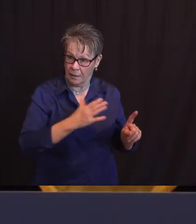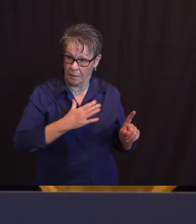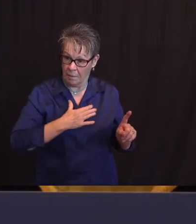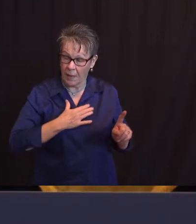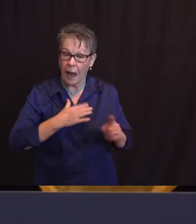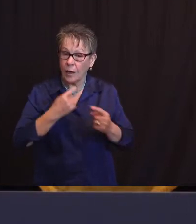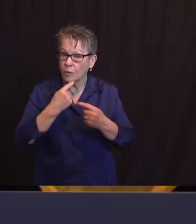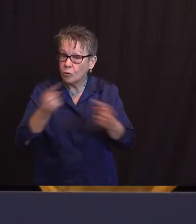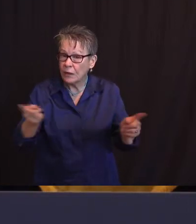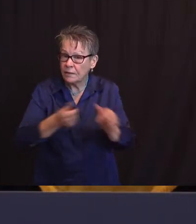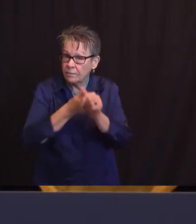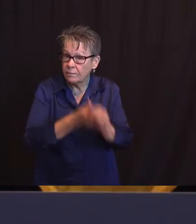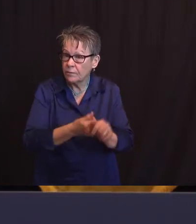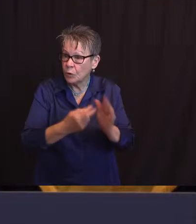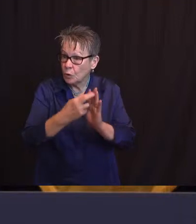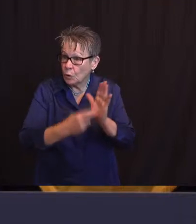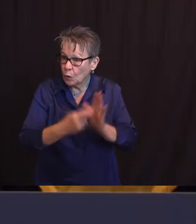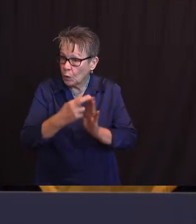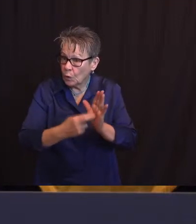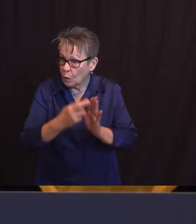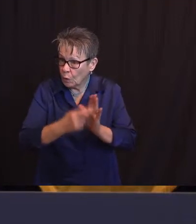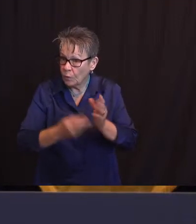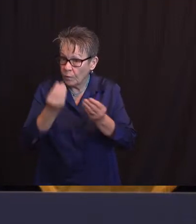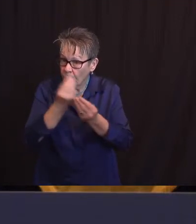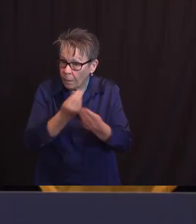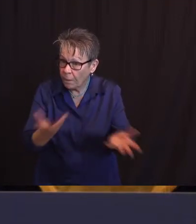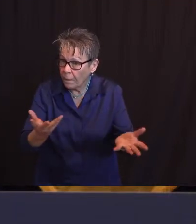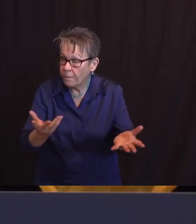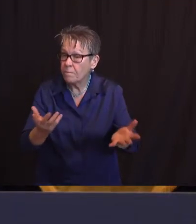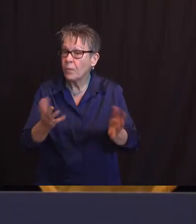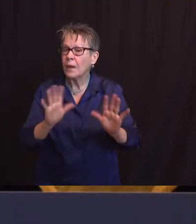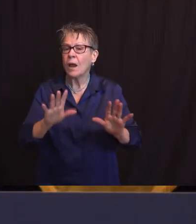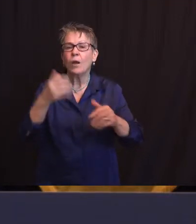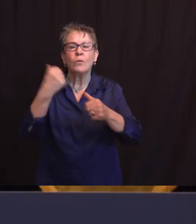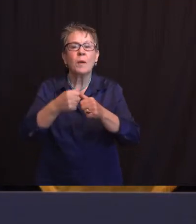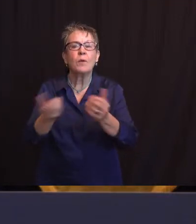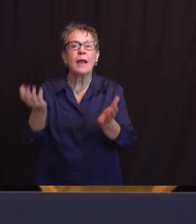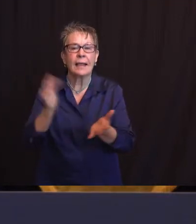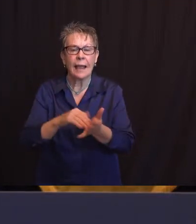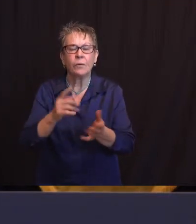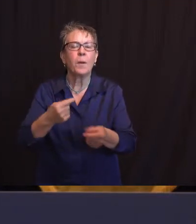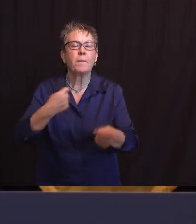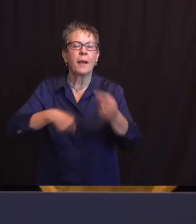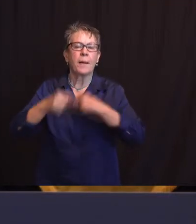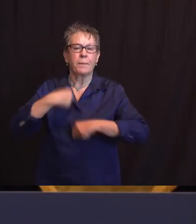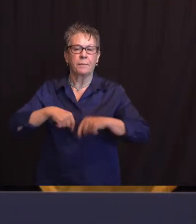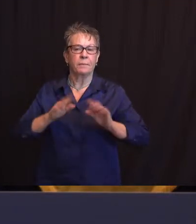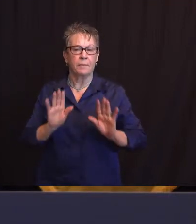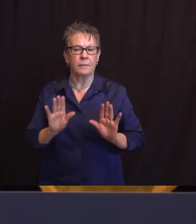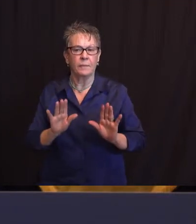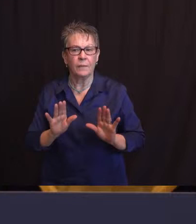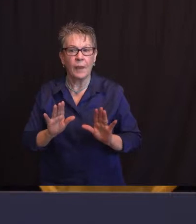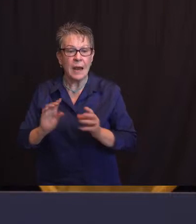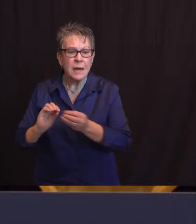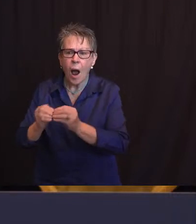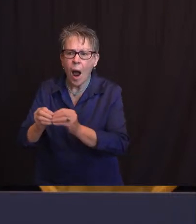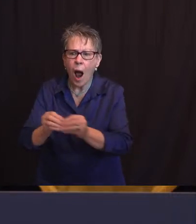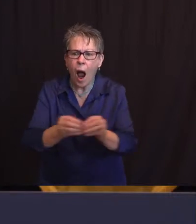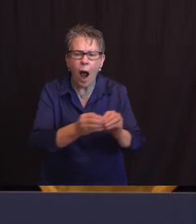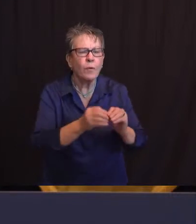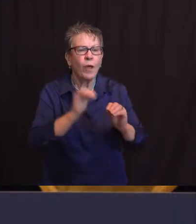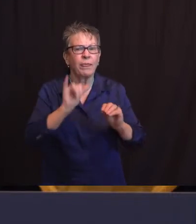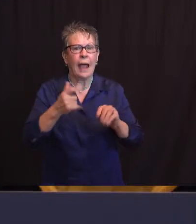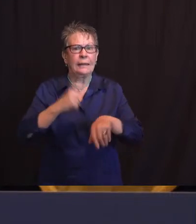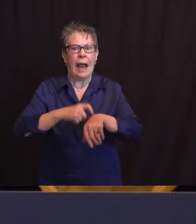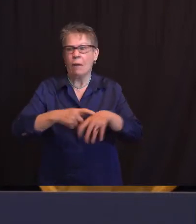crystal clear. Remember, again, let's step back and say we were clobbered. We lost thousands of people,